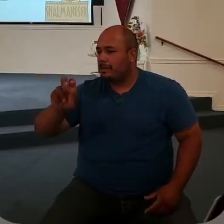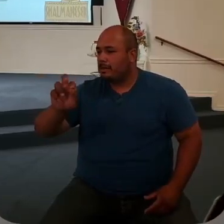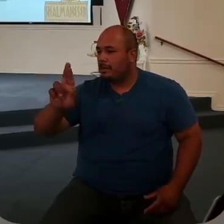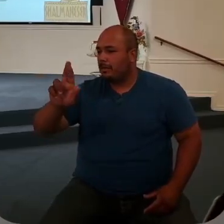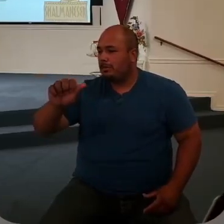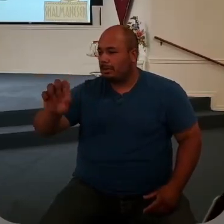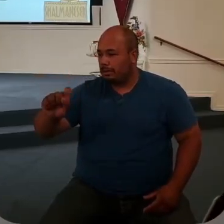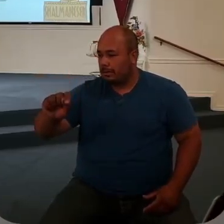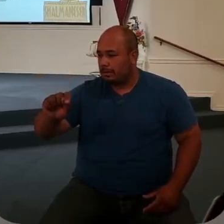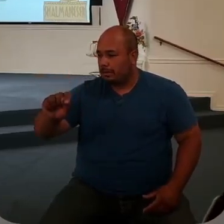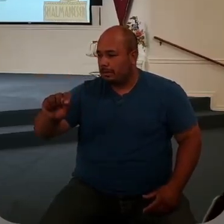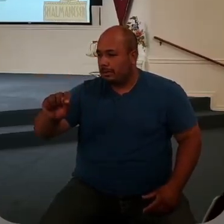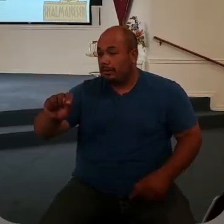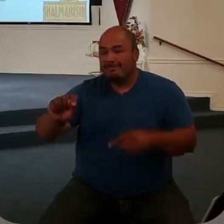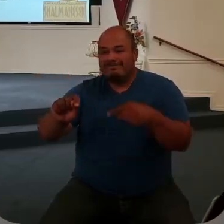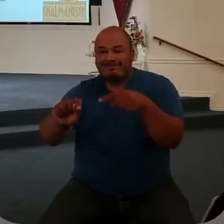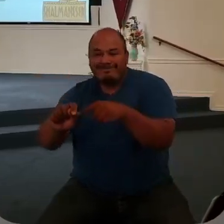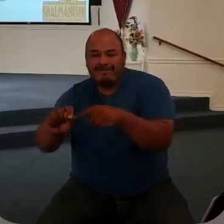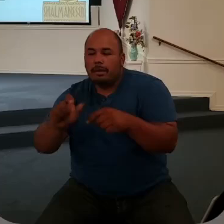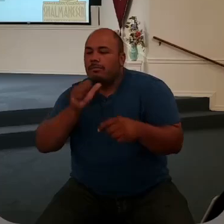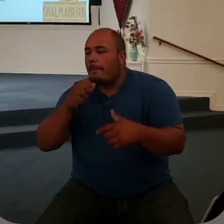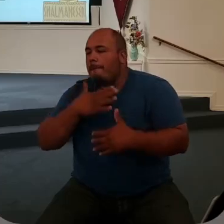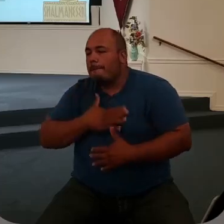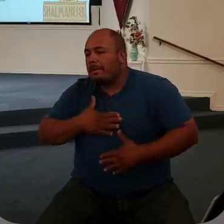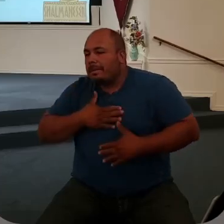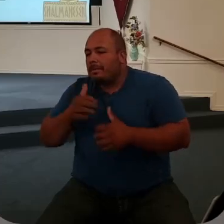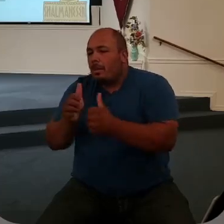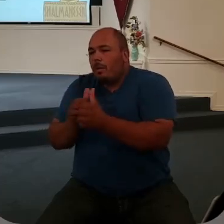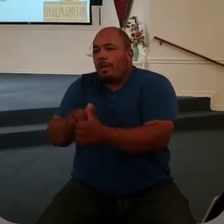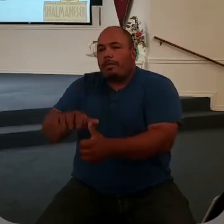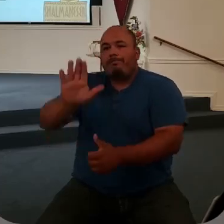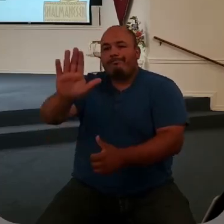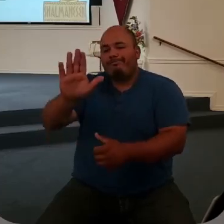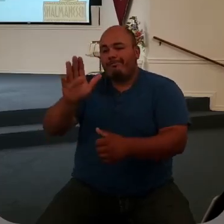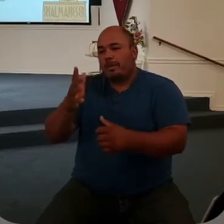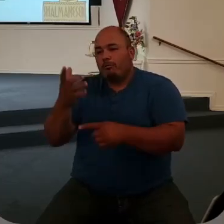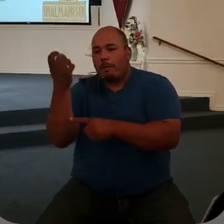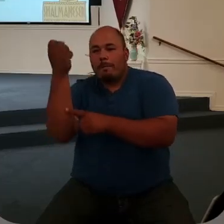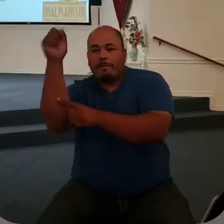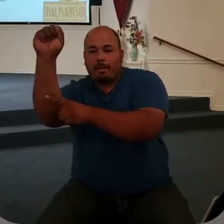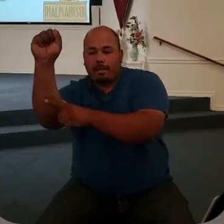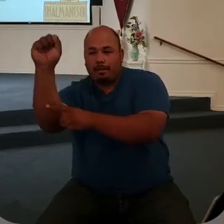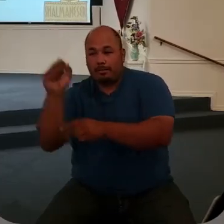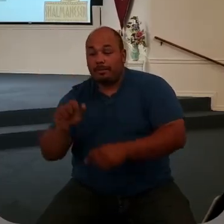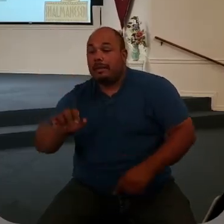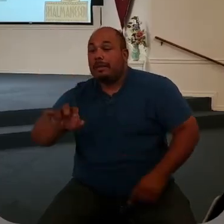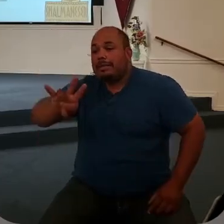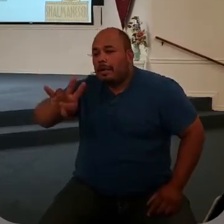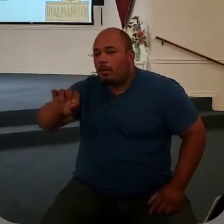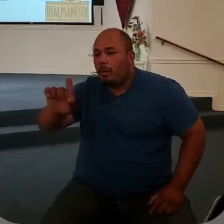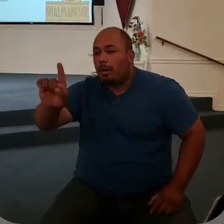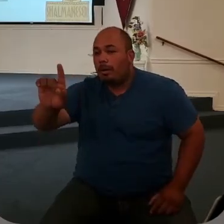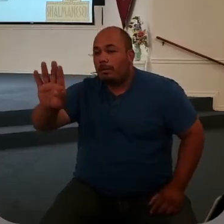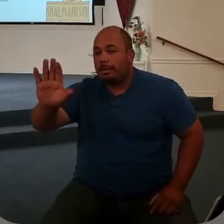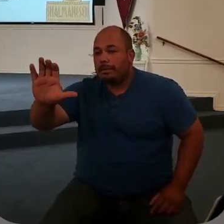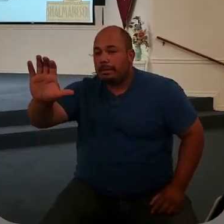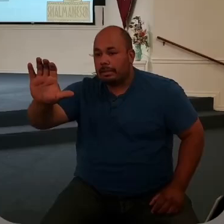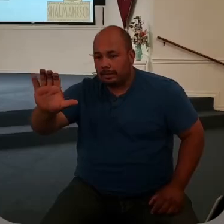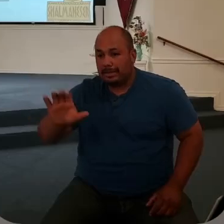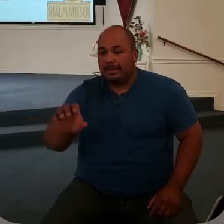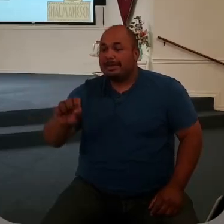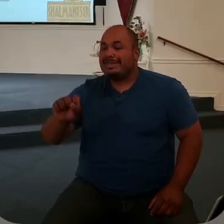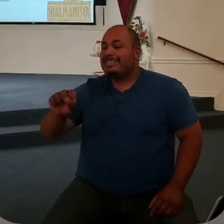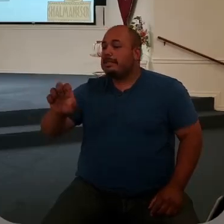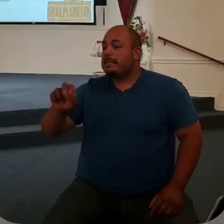not pleased with that rebellion. Assyrian records tell us that in about 701 BC, Sennacherib brought